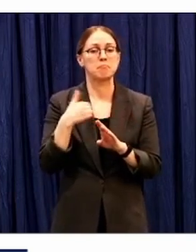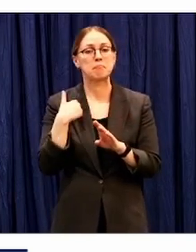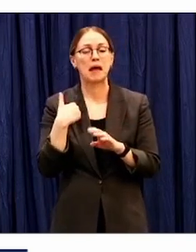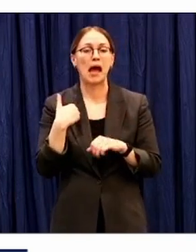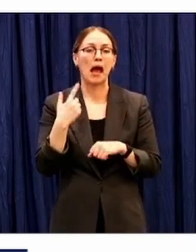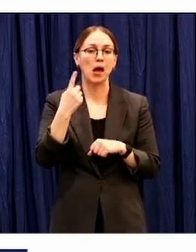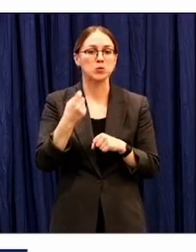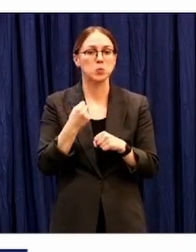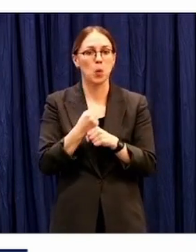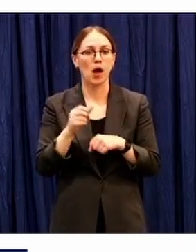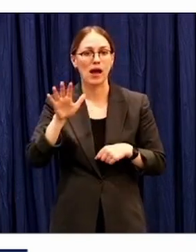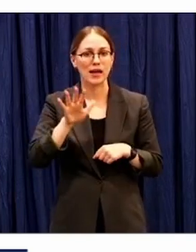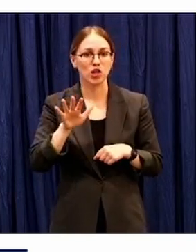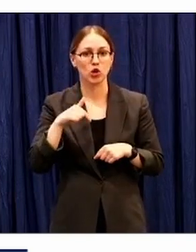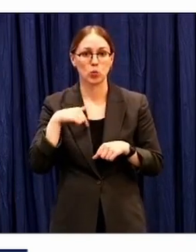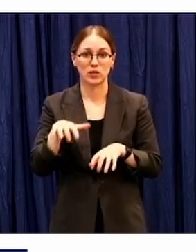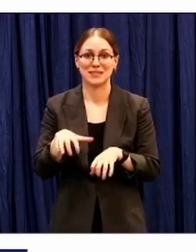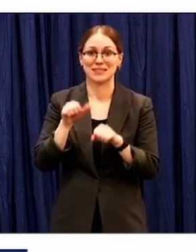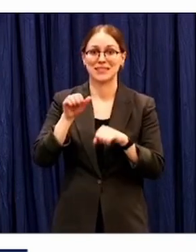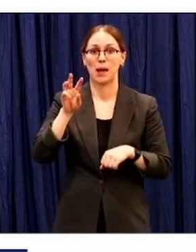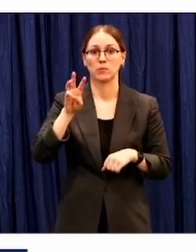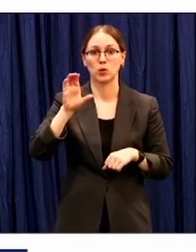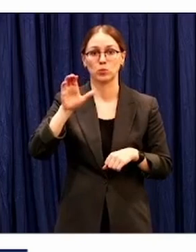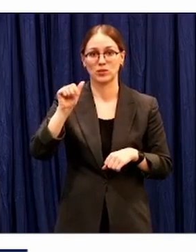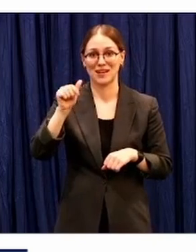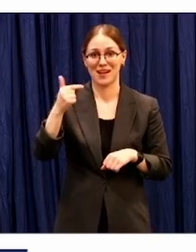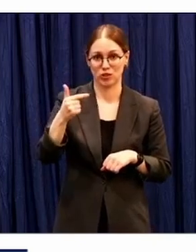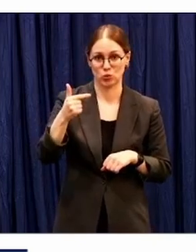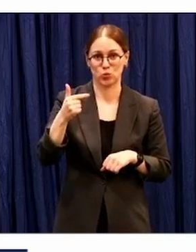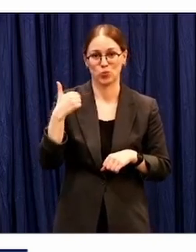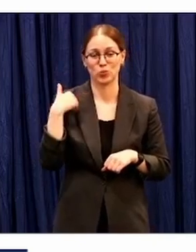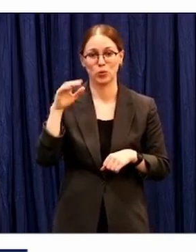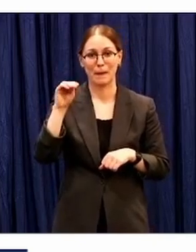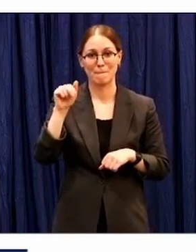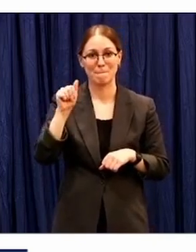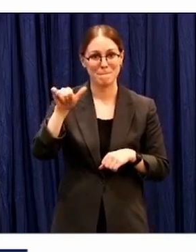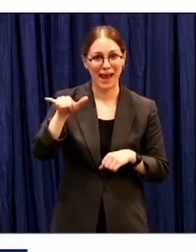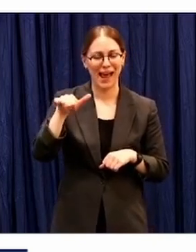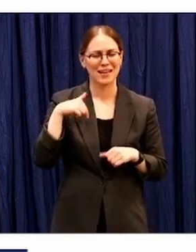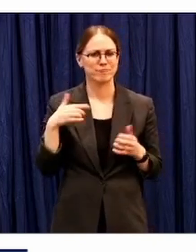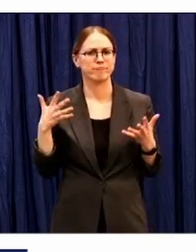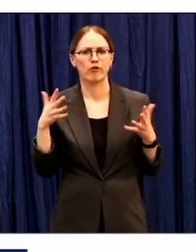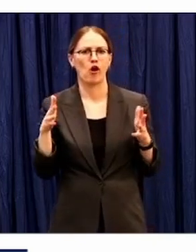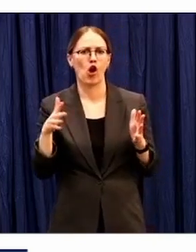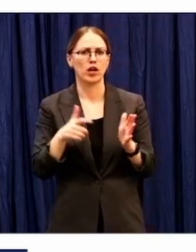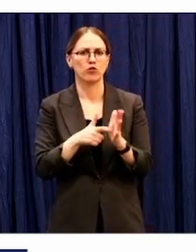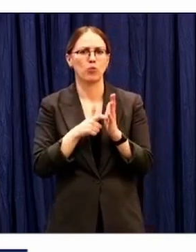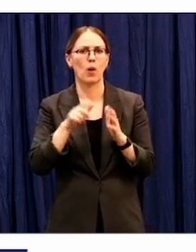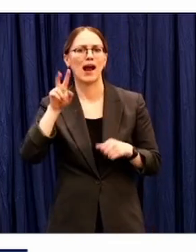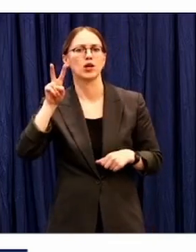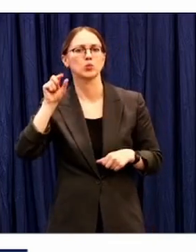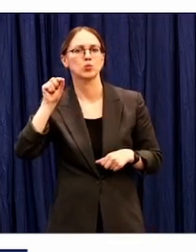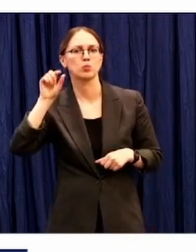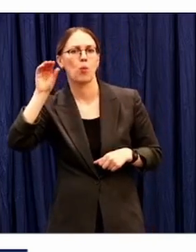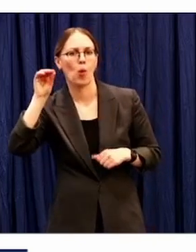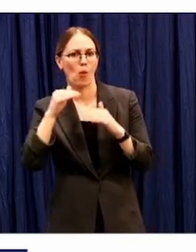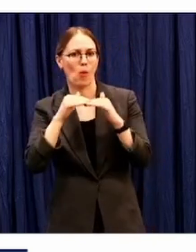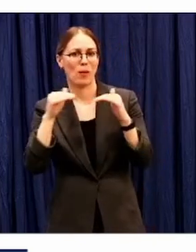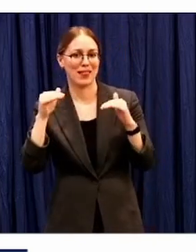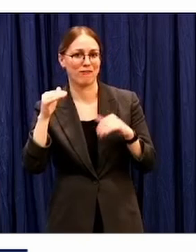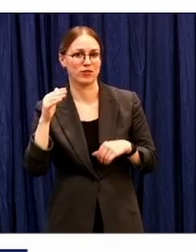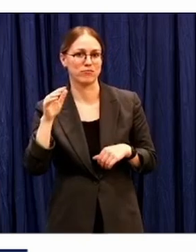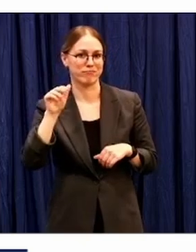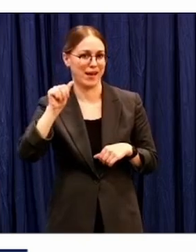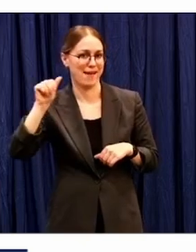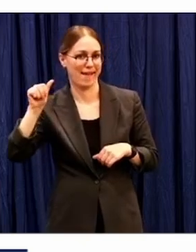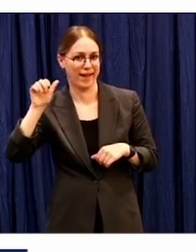adopted WCAG 2.1 level AA in May, we were already requiring 2.0 level AA,